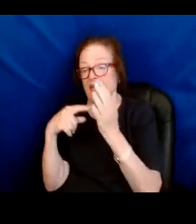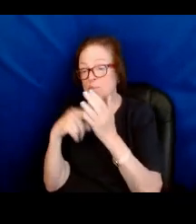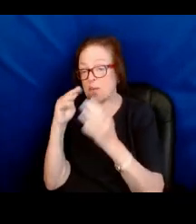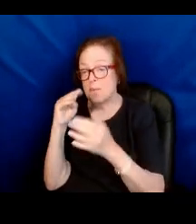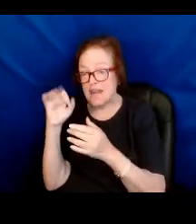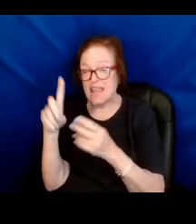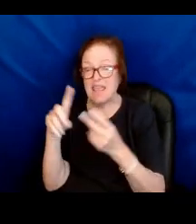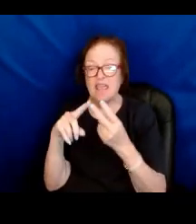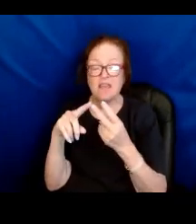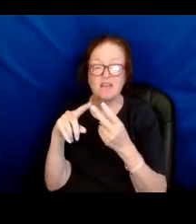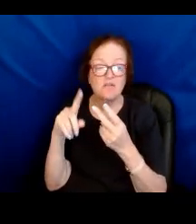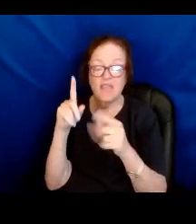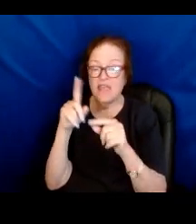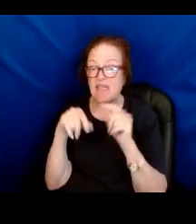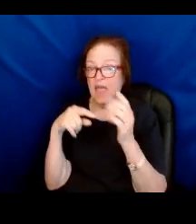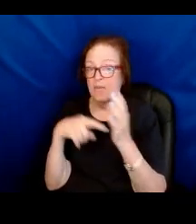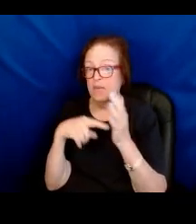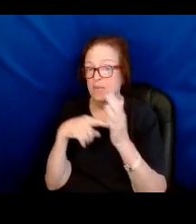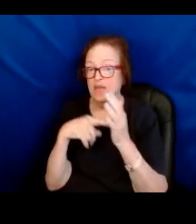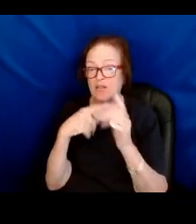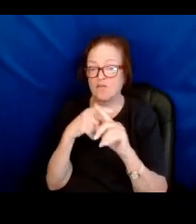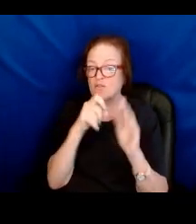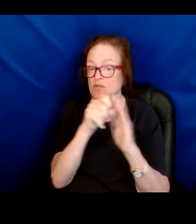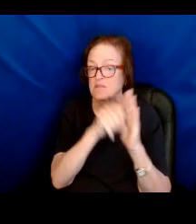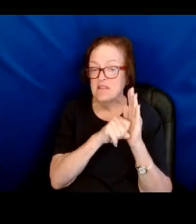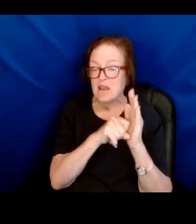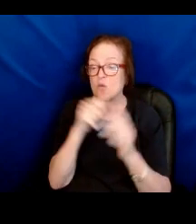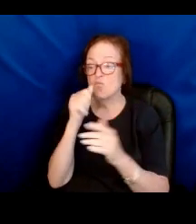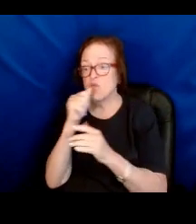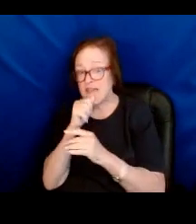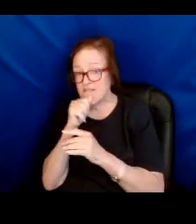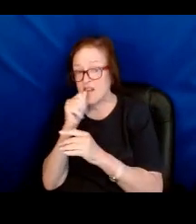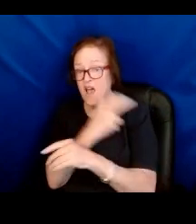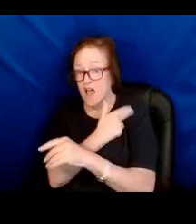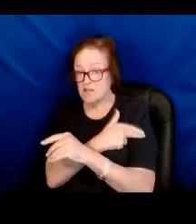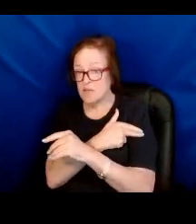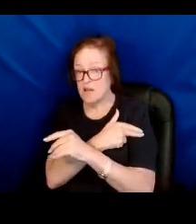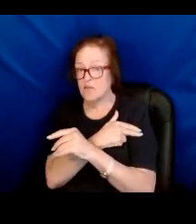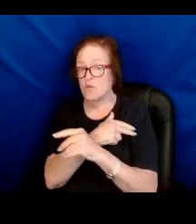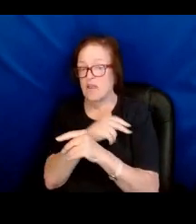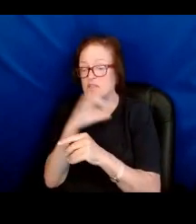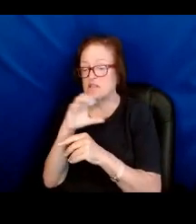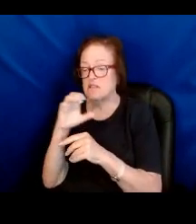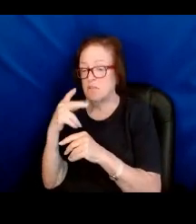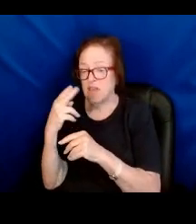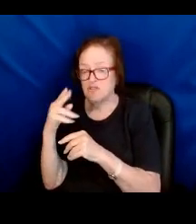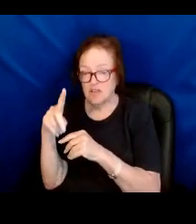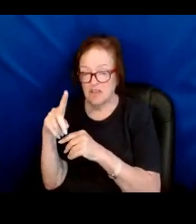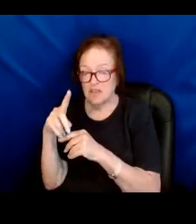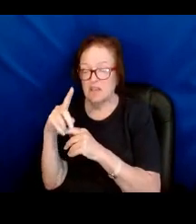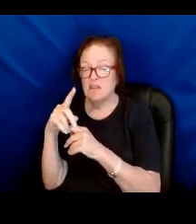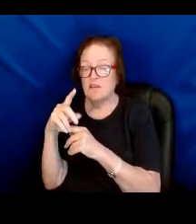patients that can't be billed in a state hospital or private psychiatric hospital. We have CCBHCs that are